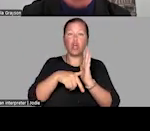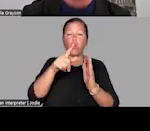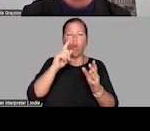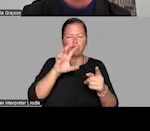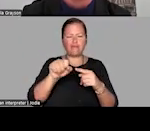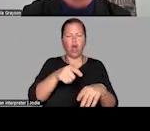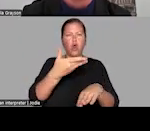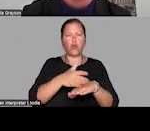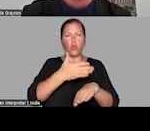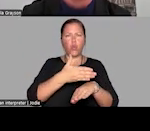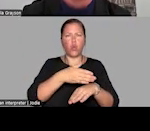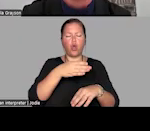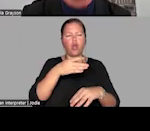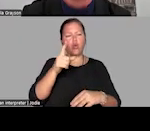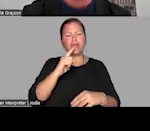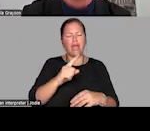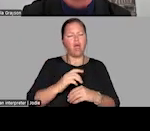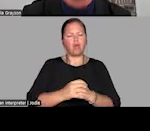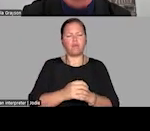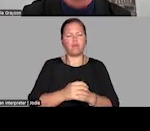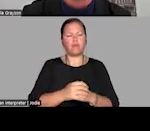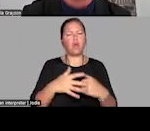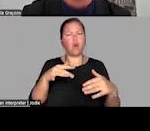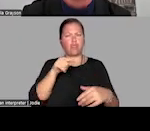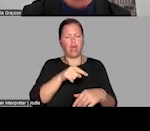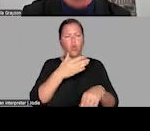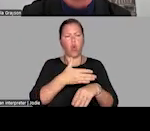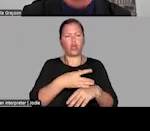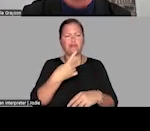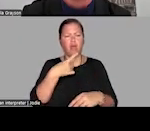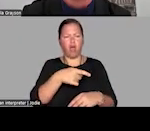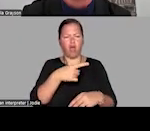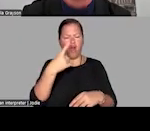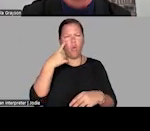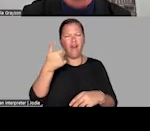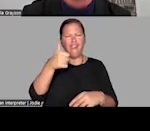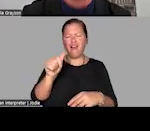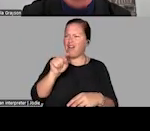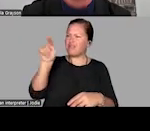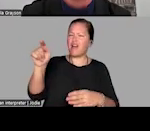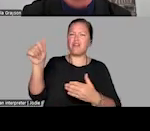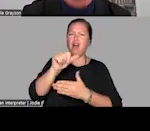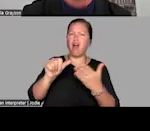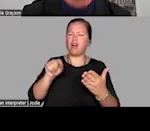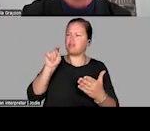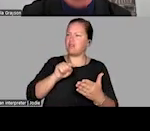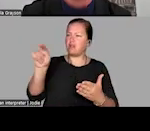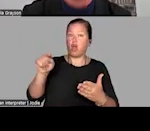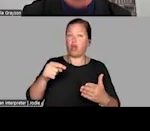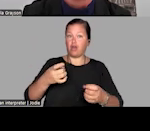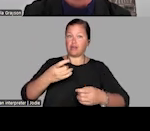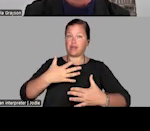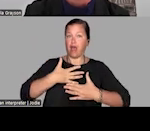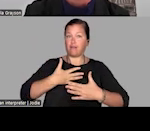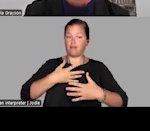say, oh, this work's style looks like the other artist. You are making that judgment, not using